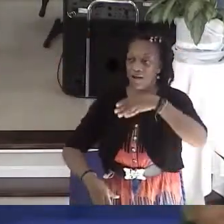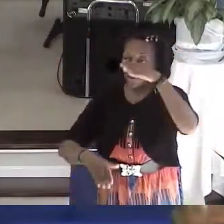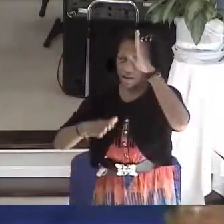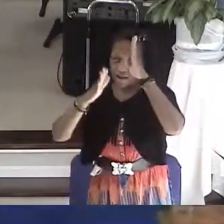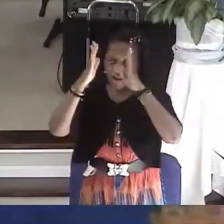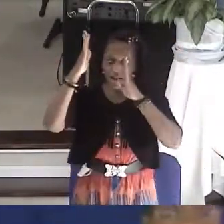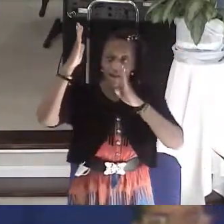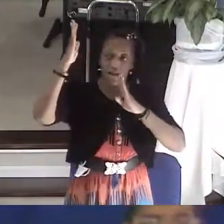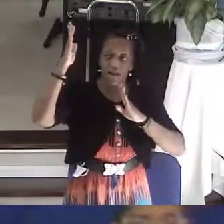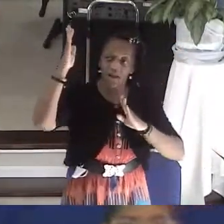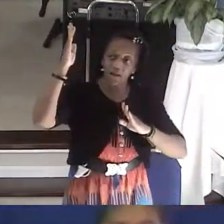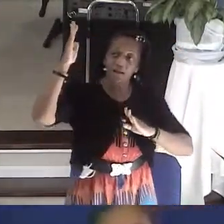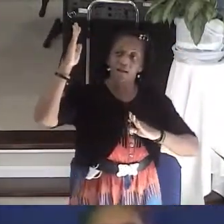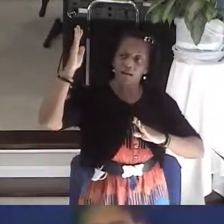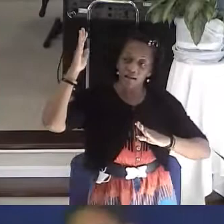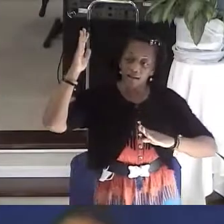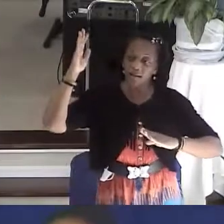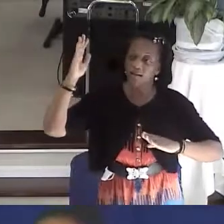our